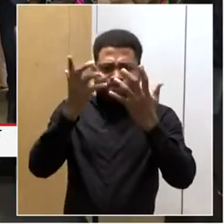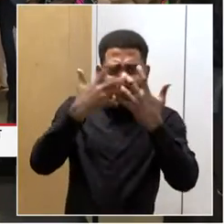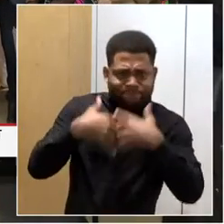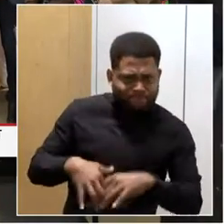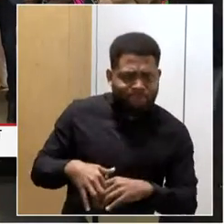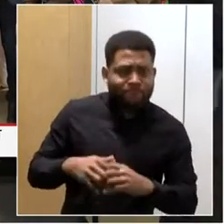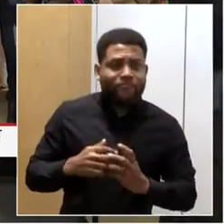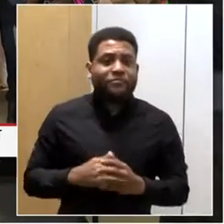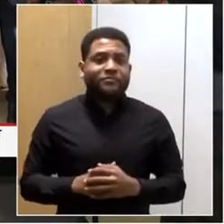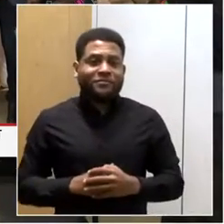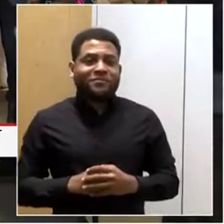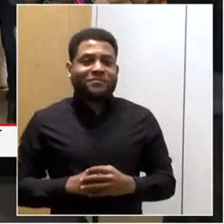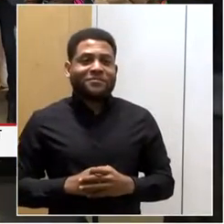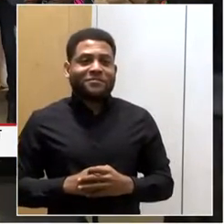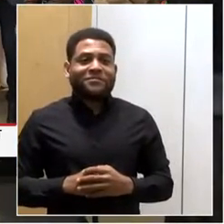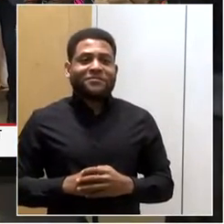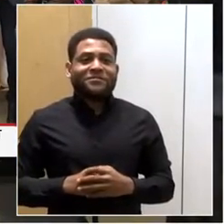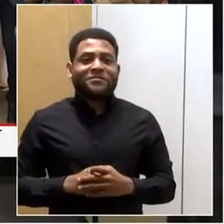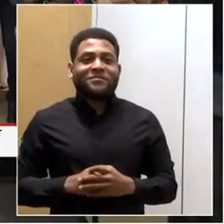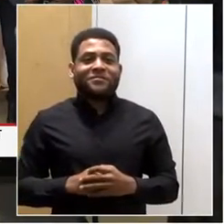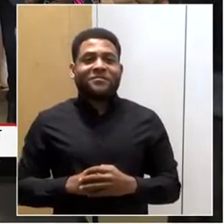reality.